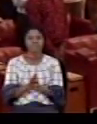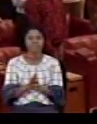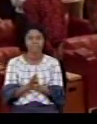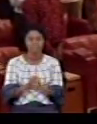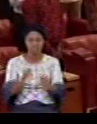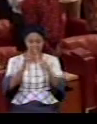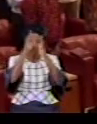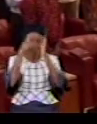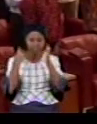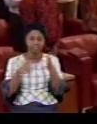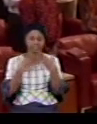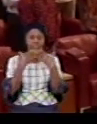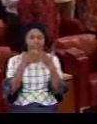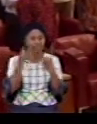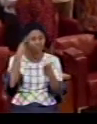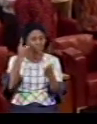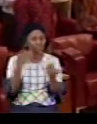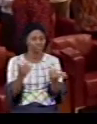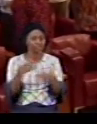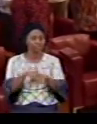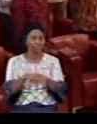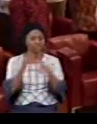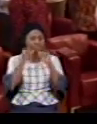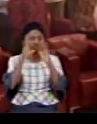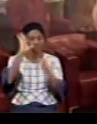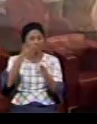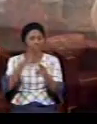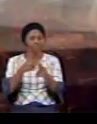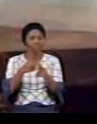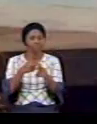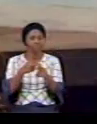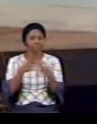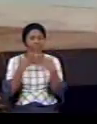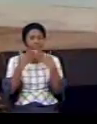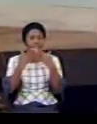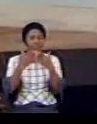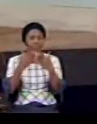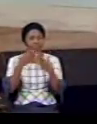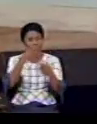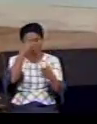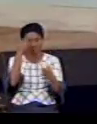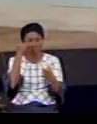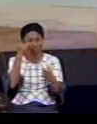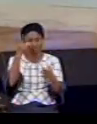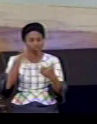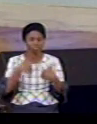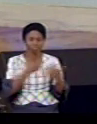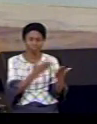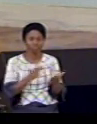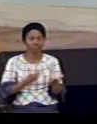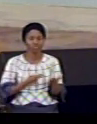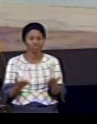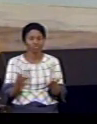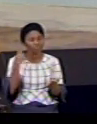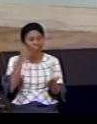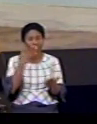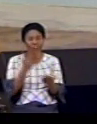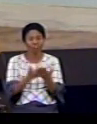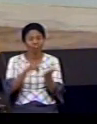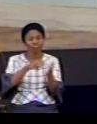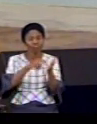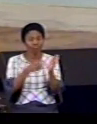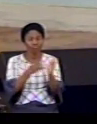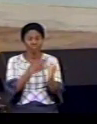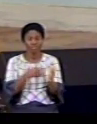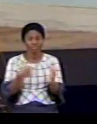Father, we thank you for tonight. We bless your name. We thank you because you brought us here for a good purpose. And